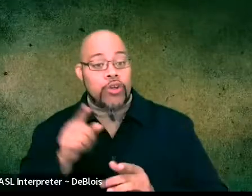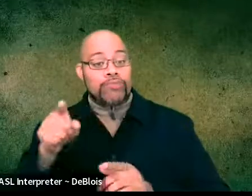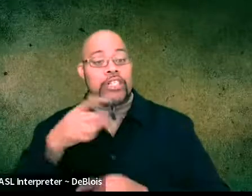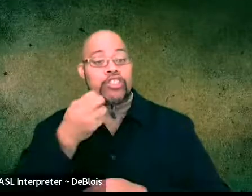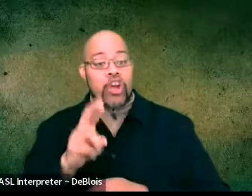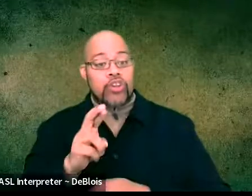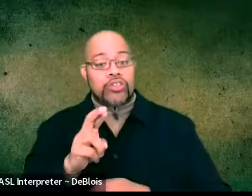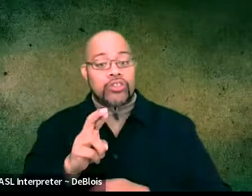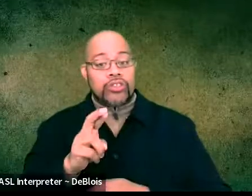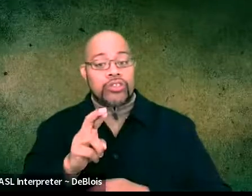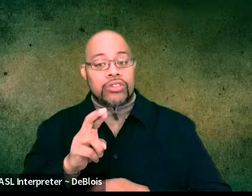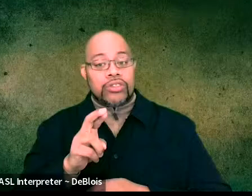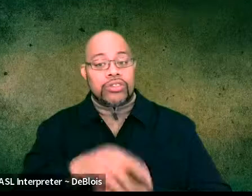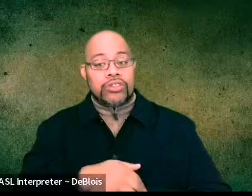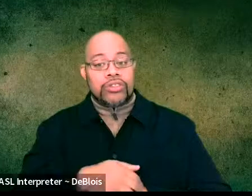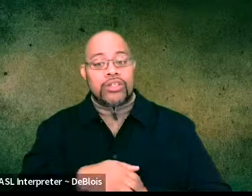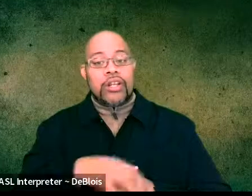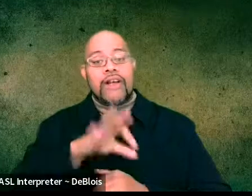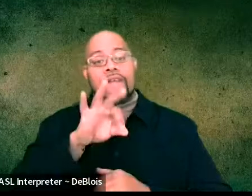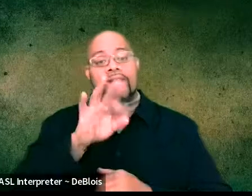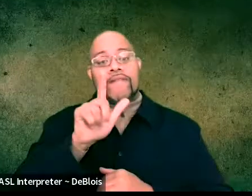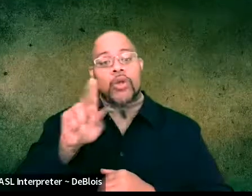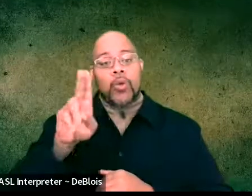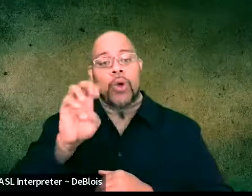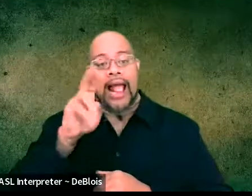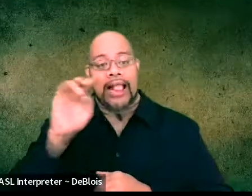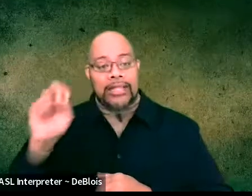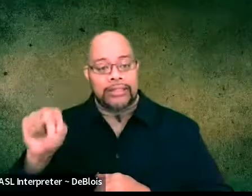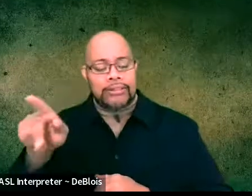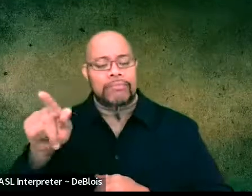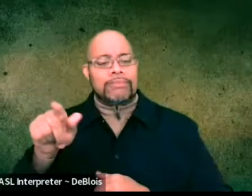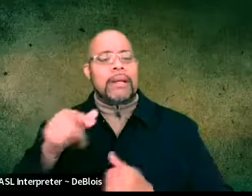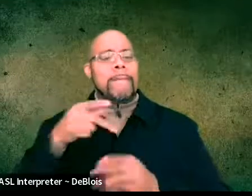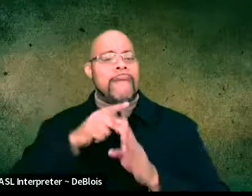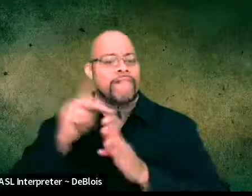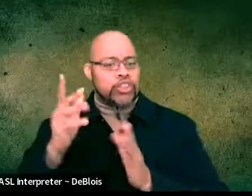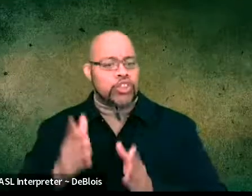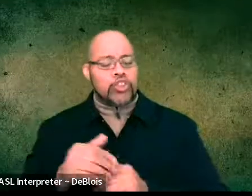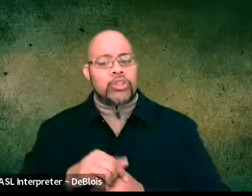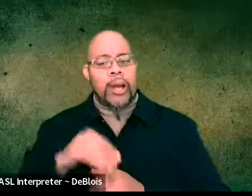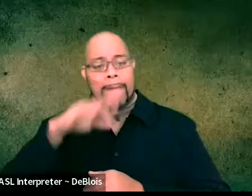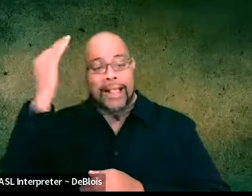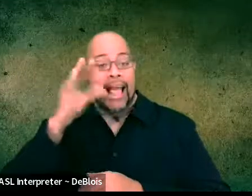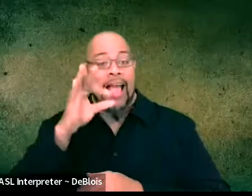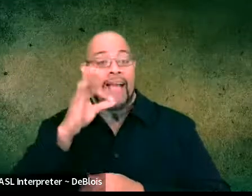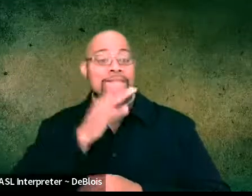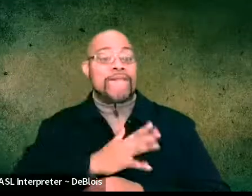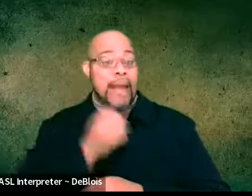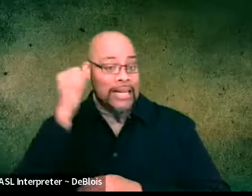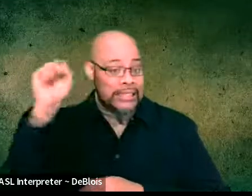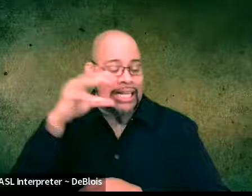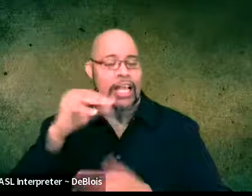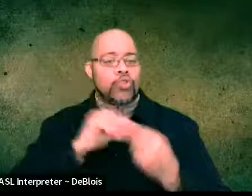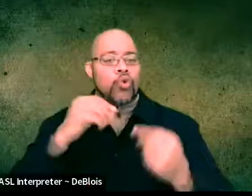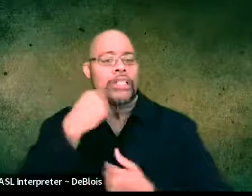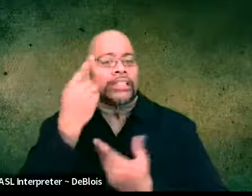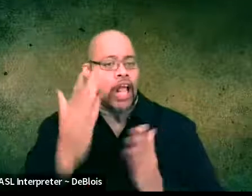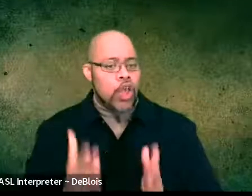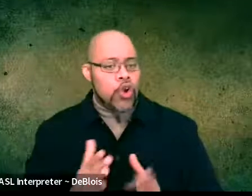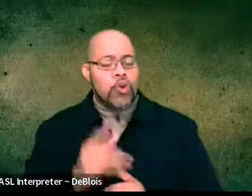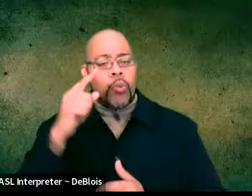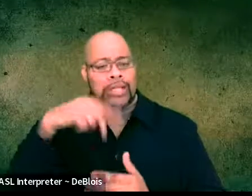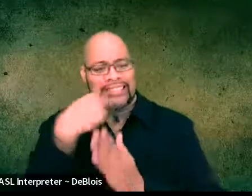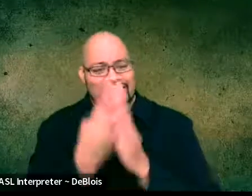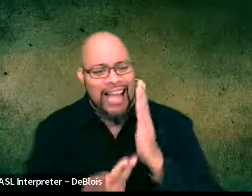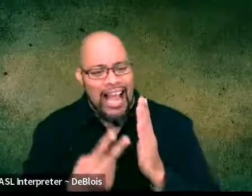Dr. Ayanna Flewellyn, who is an associate professor, a Black feminist, and storyteller who will be